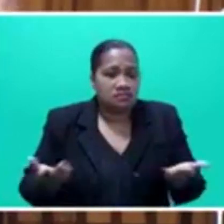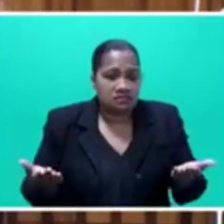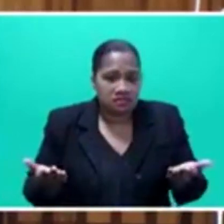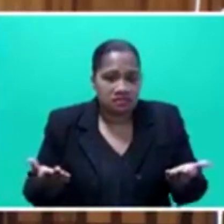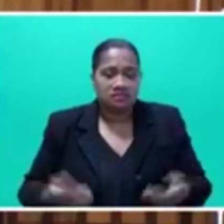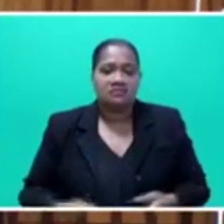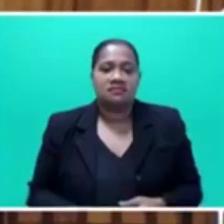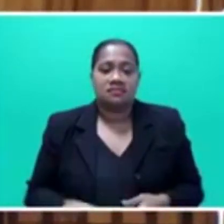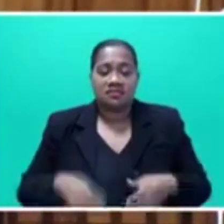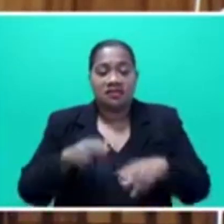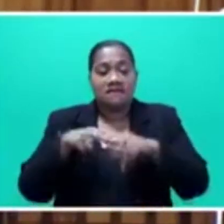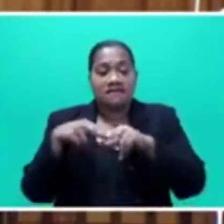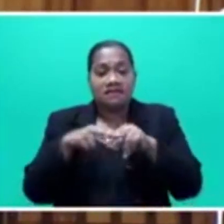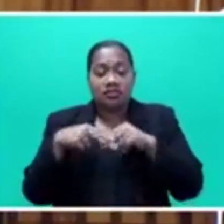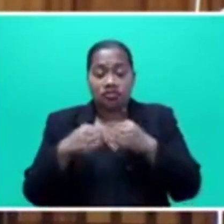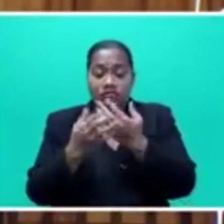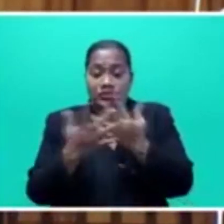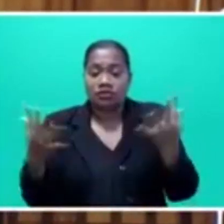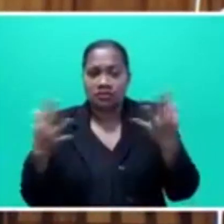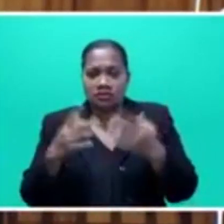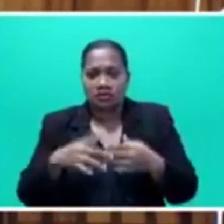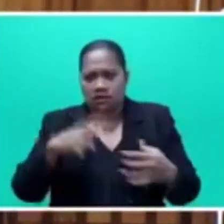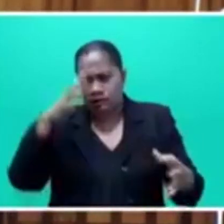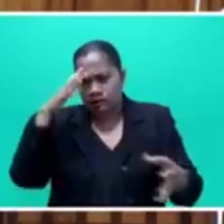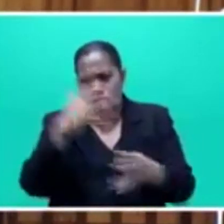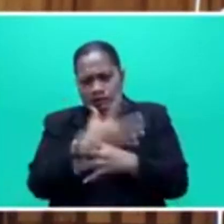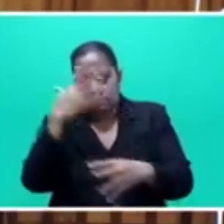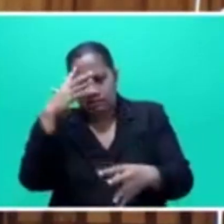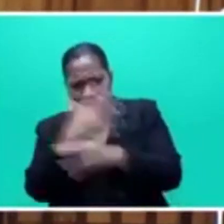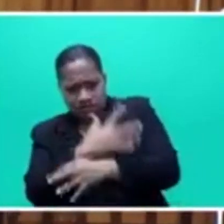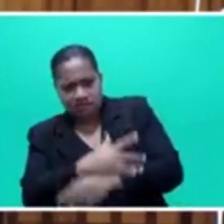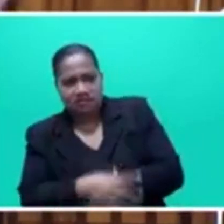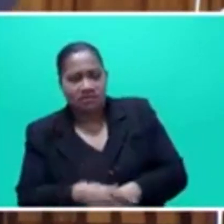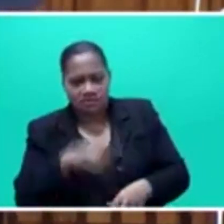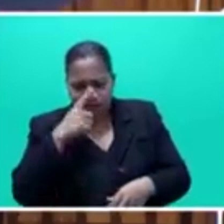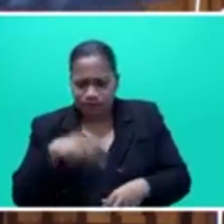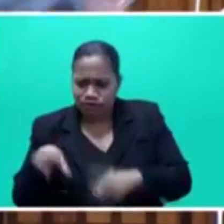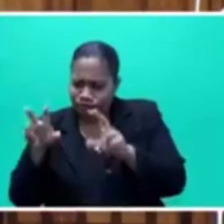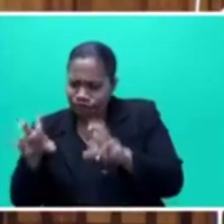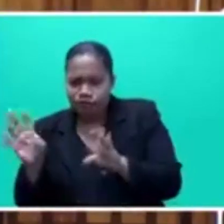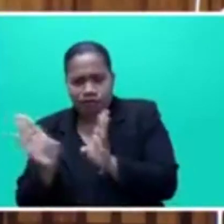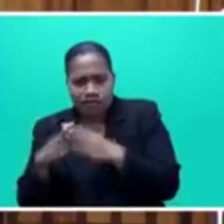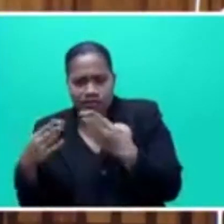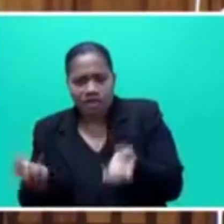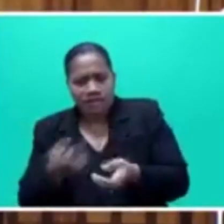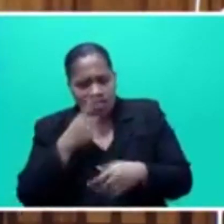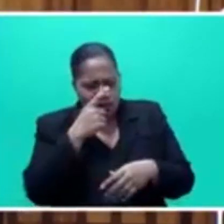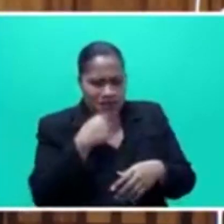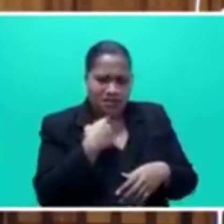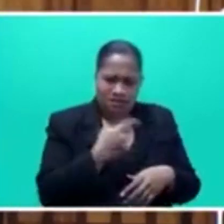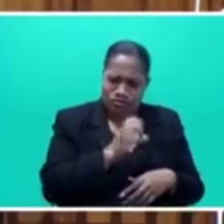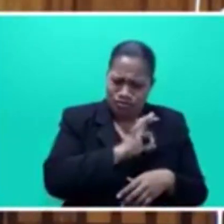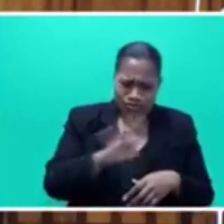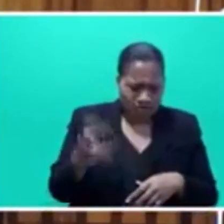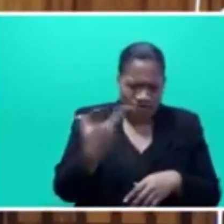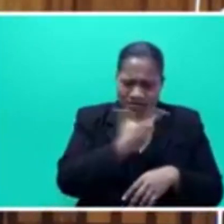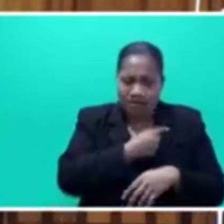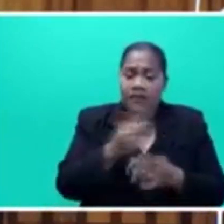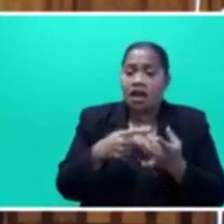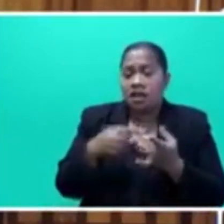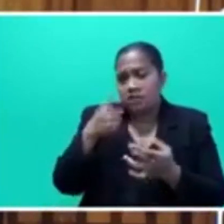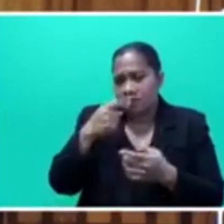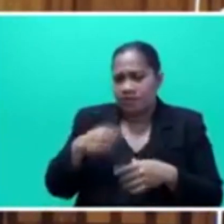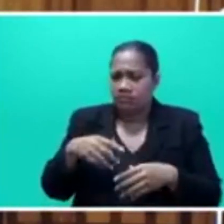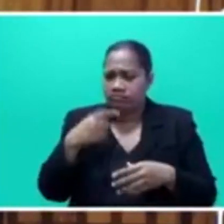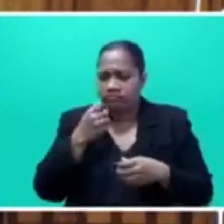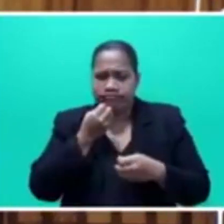Fijian population would have got mixed messages. We've had people quoting from the Bible, with people justifying don't get vaccinated, other people making all sorts